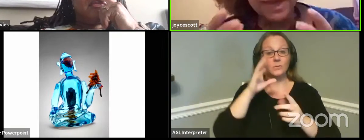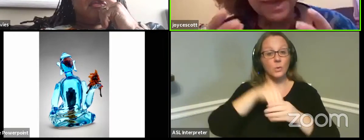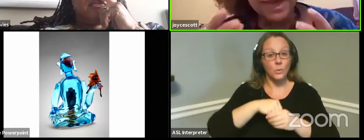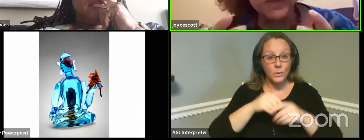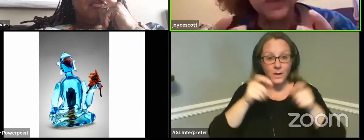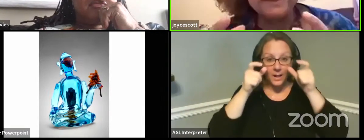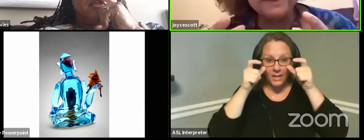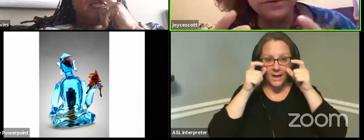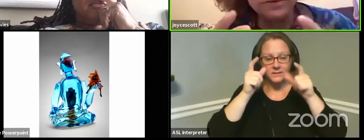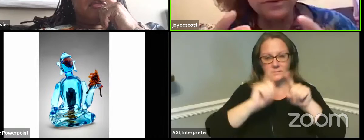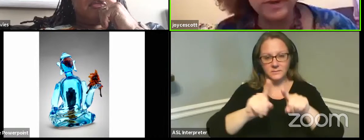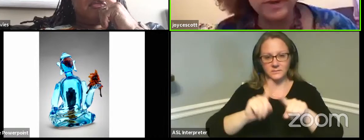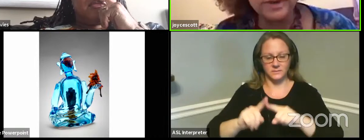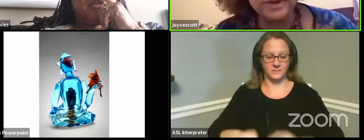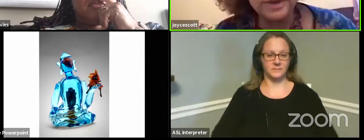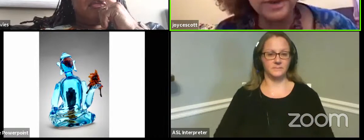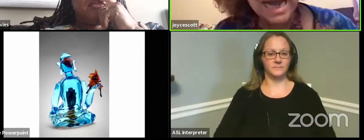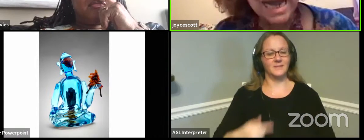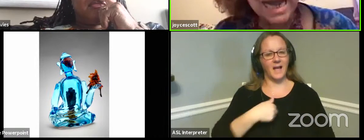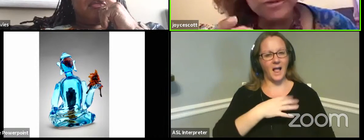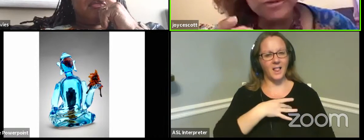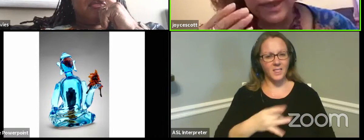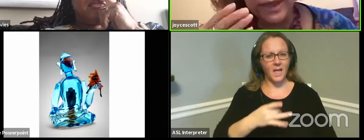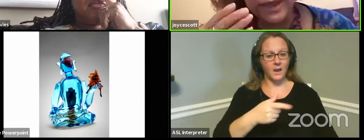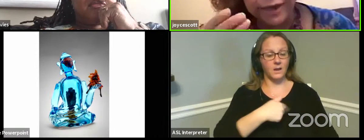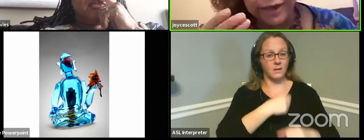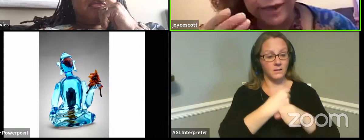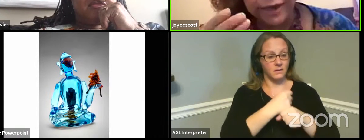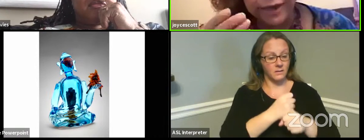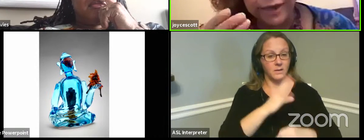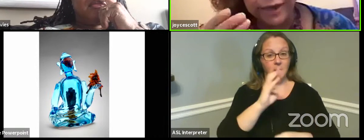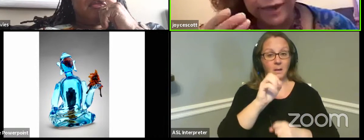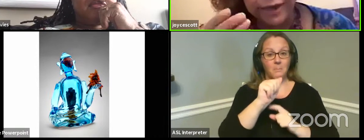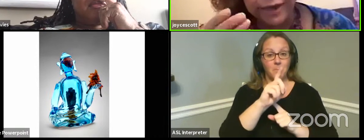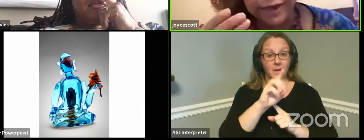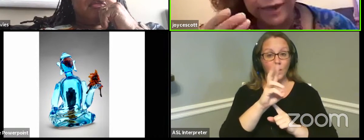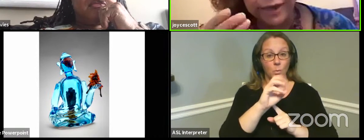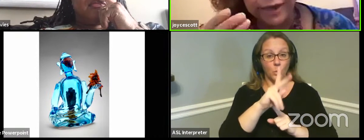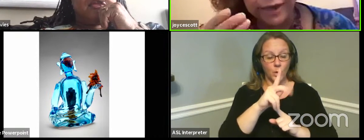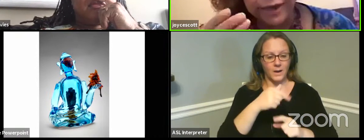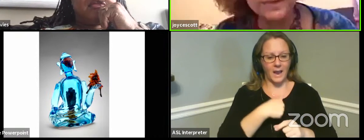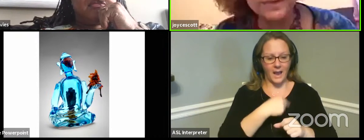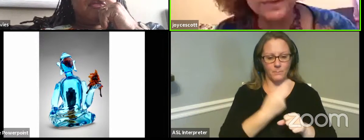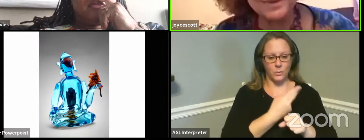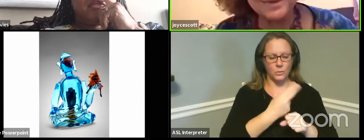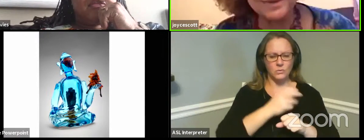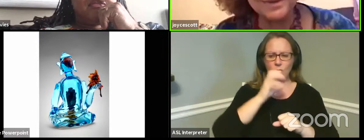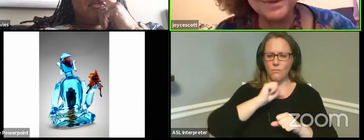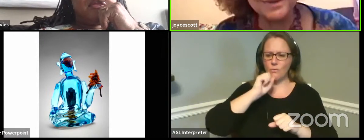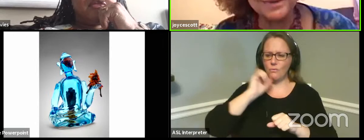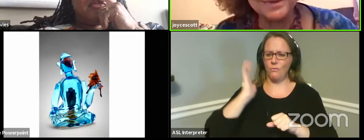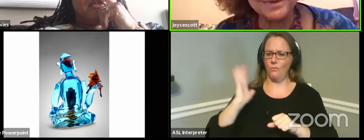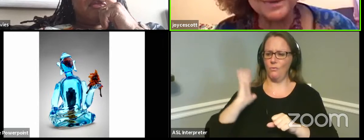do it in beadwork, I'm using ancient forms to tell contemporary stories.